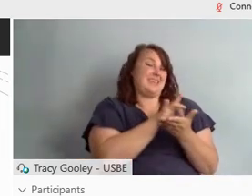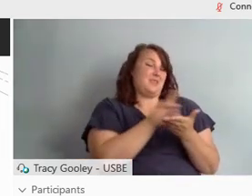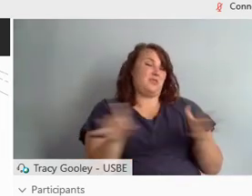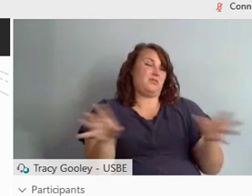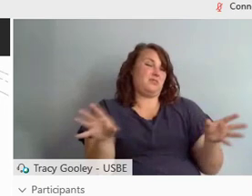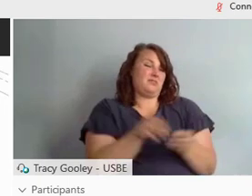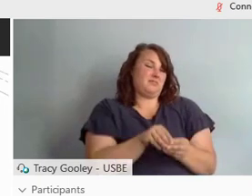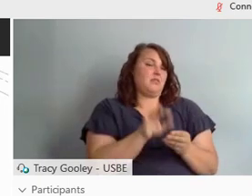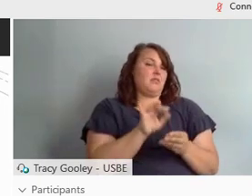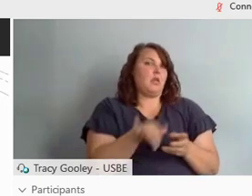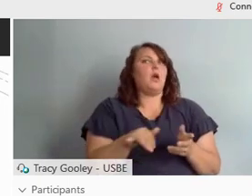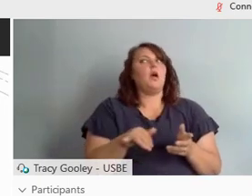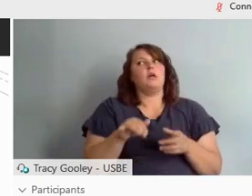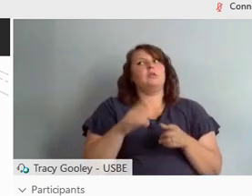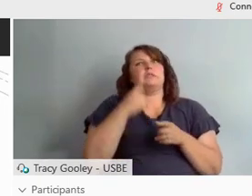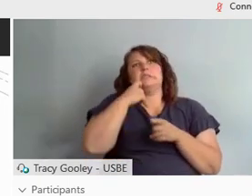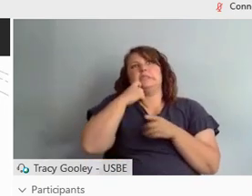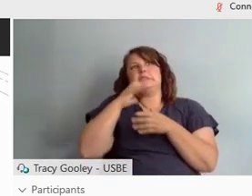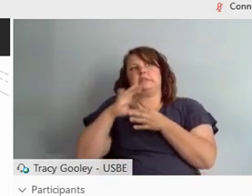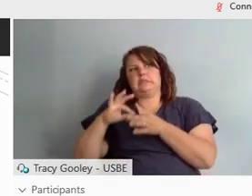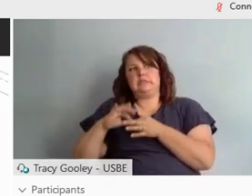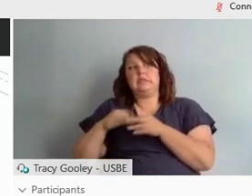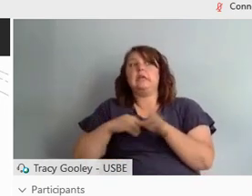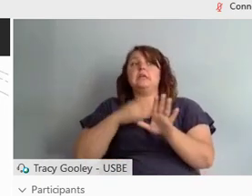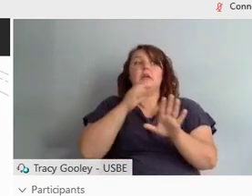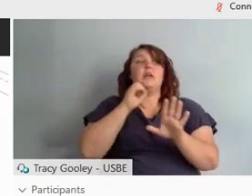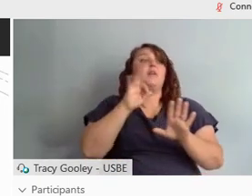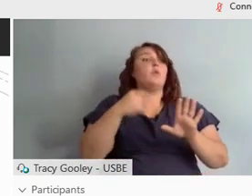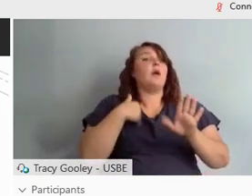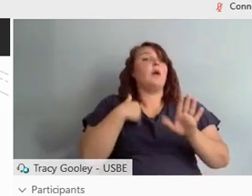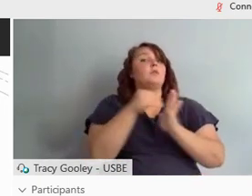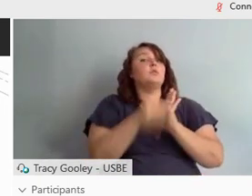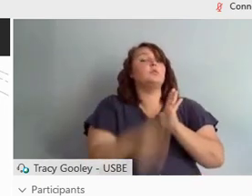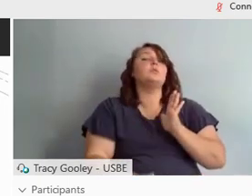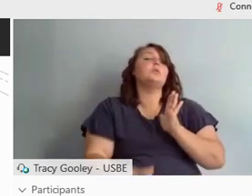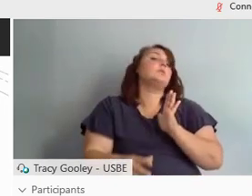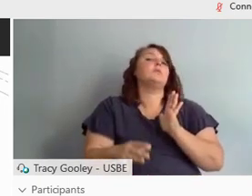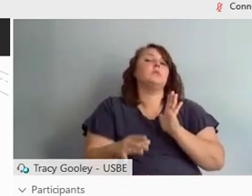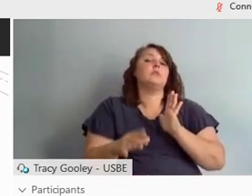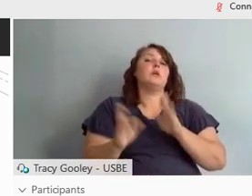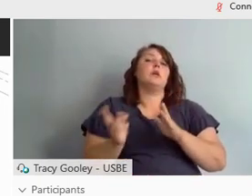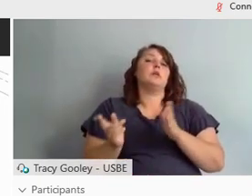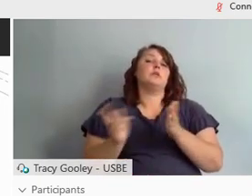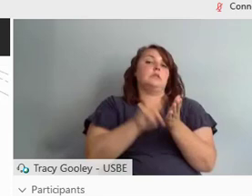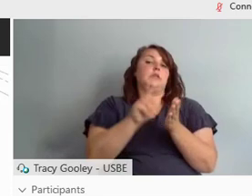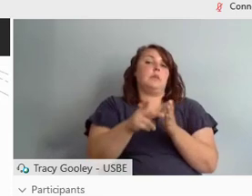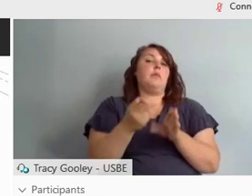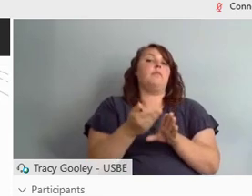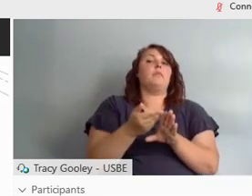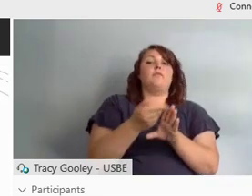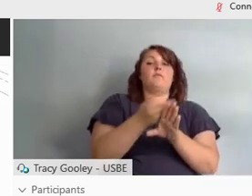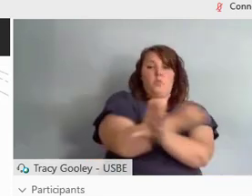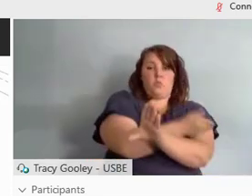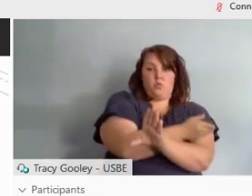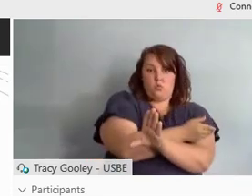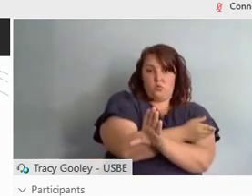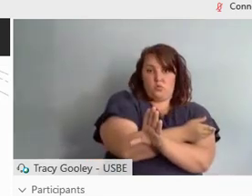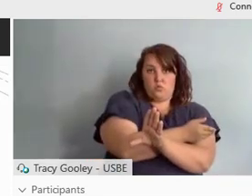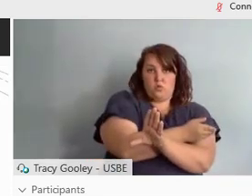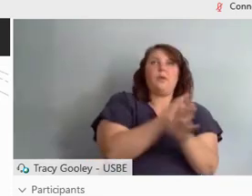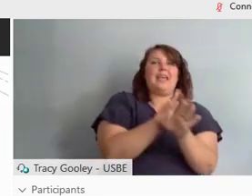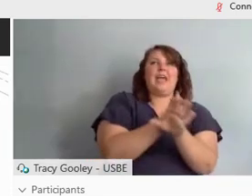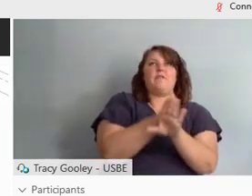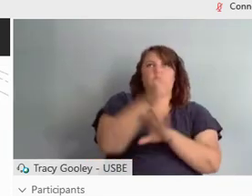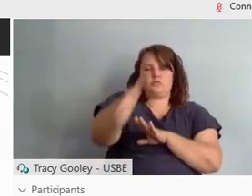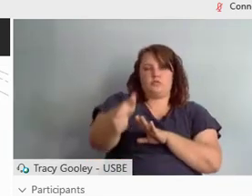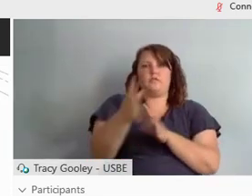Tracy mentioned before, I want to reiterate this. If you have a student that enrolls after those first 4 weeks of school, you can